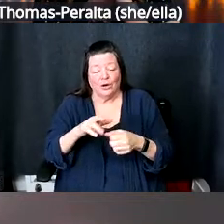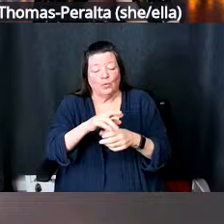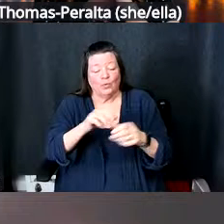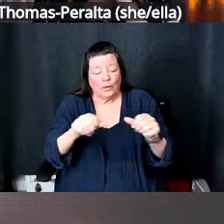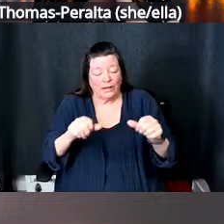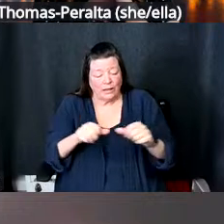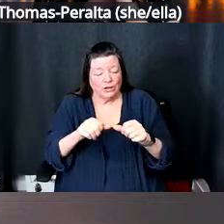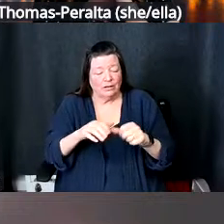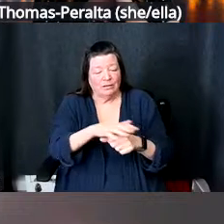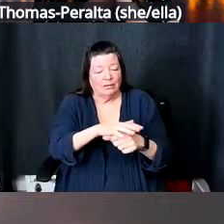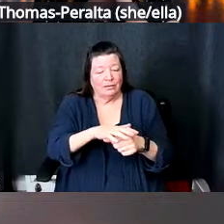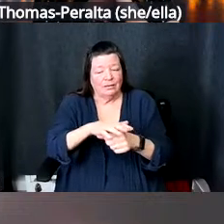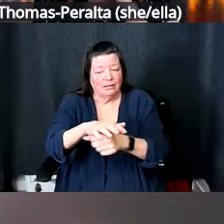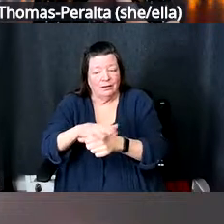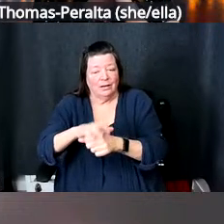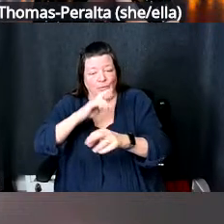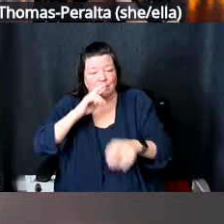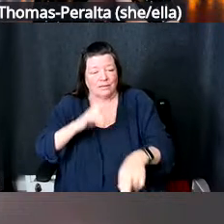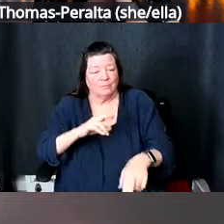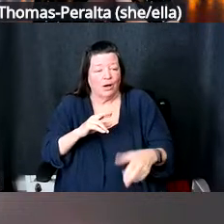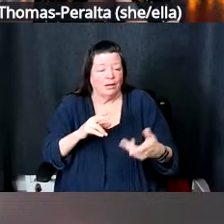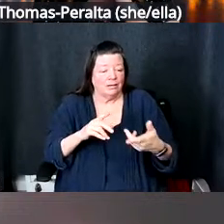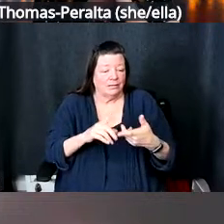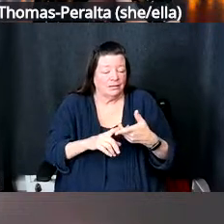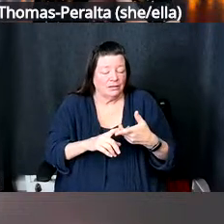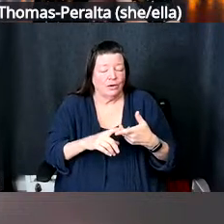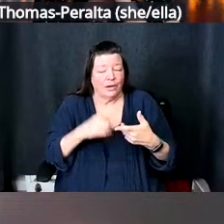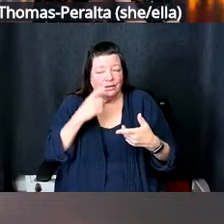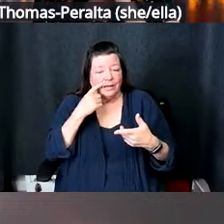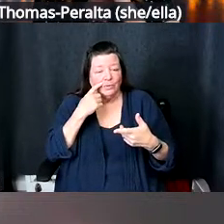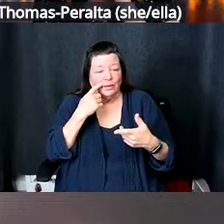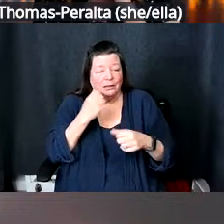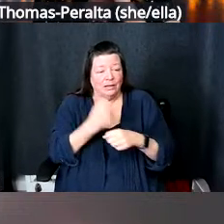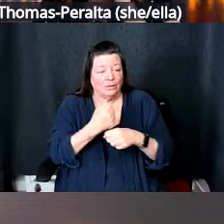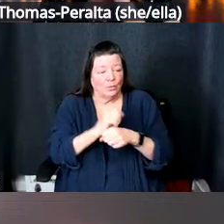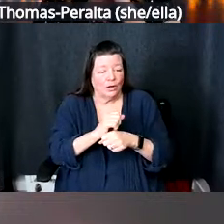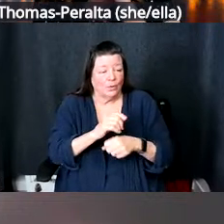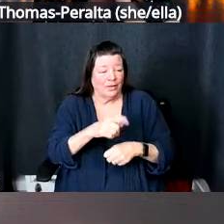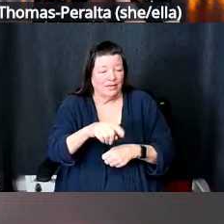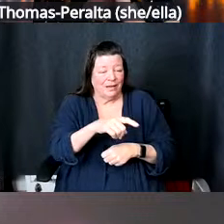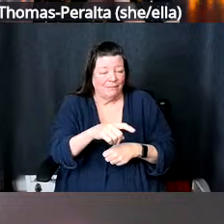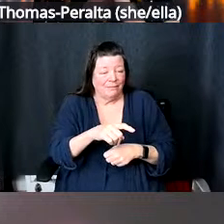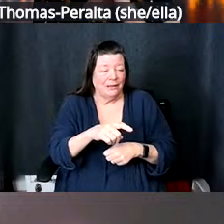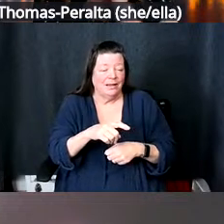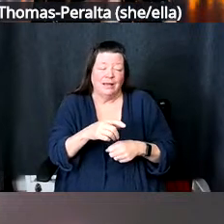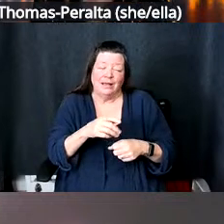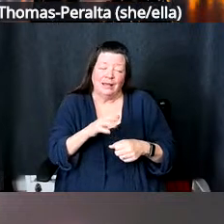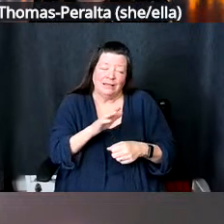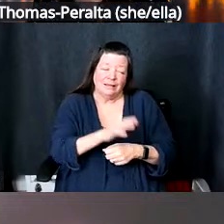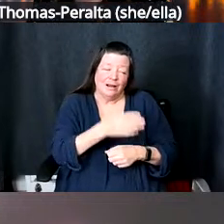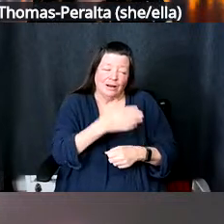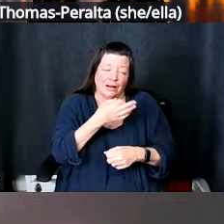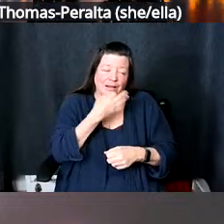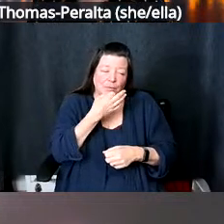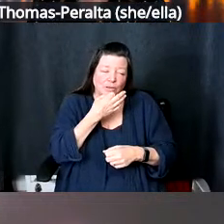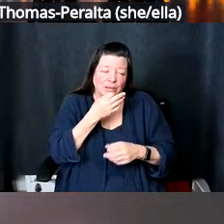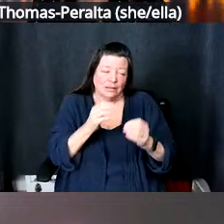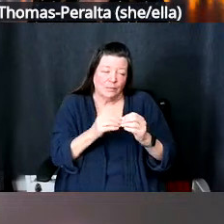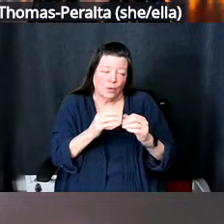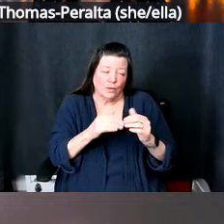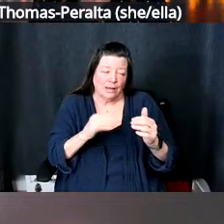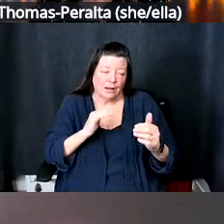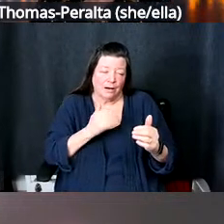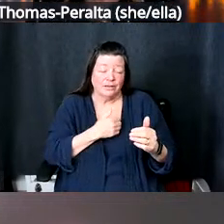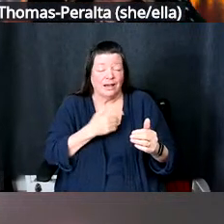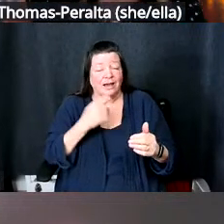to work much closely with Prosper Portland. It's, you know, much more their expertise. So I think the city is certainly